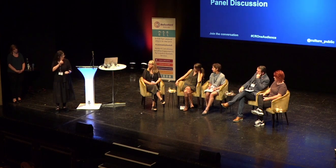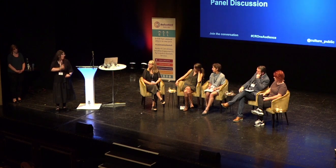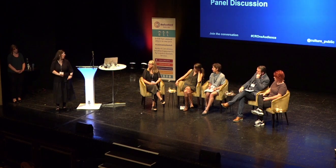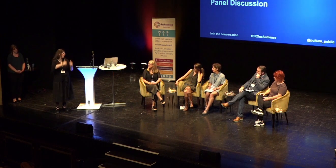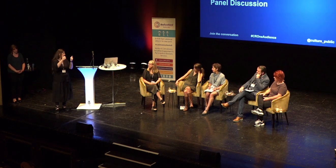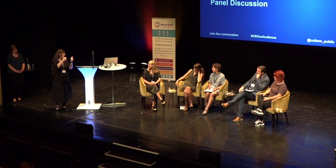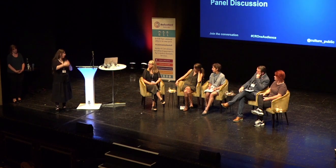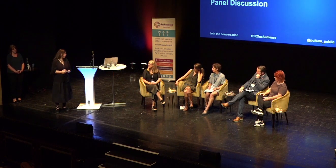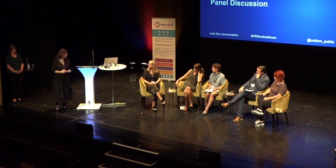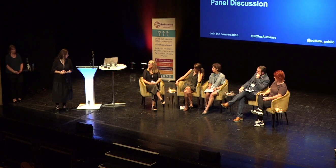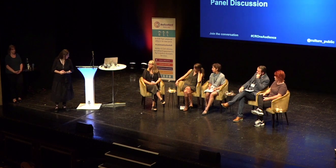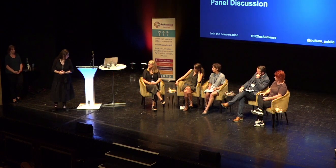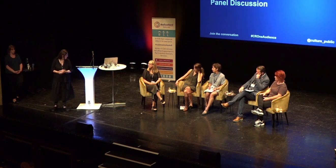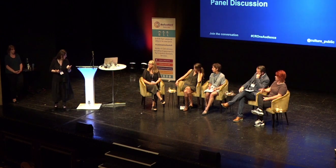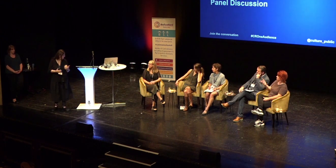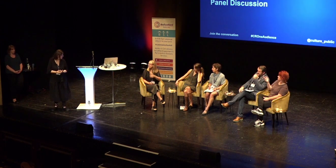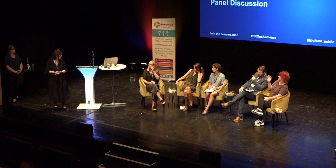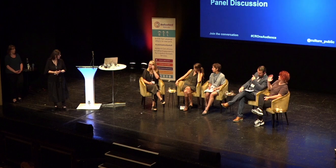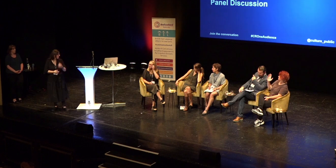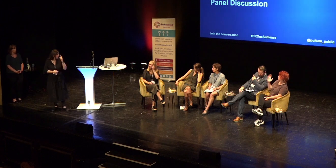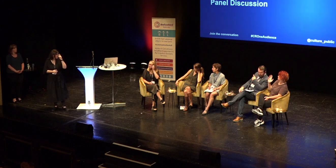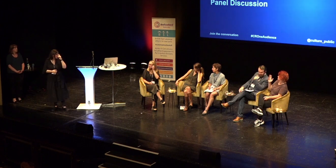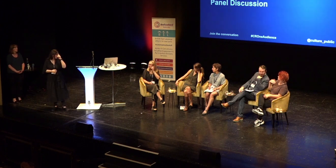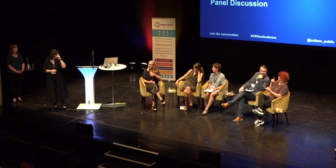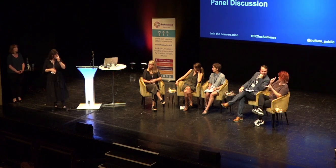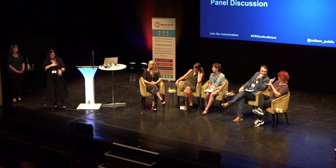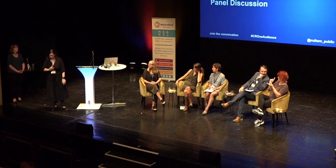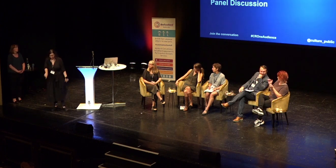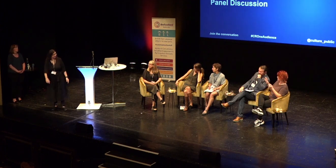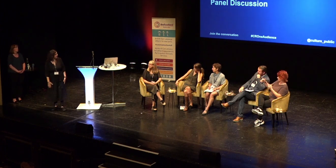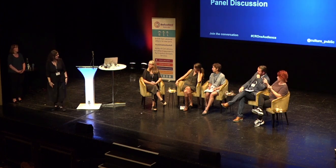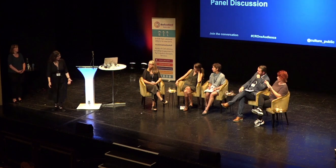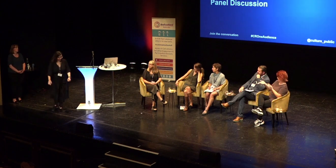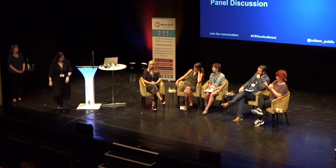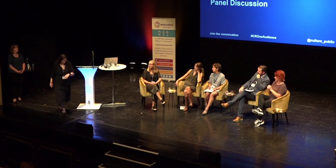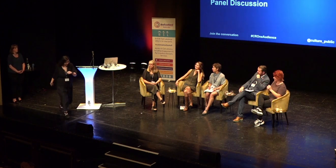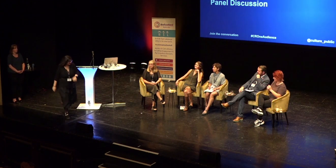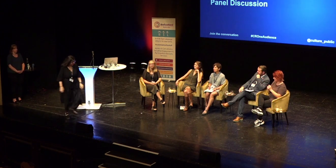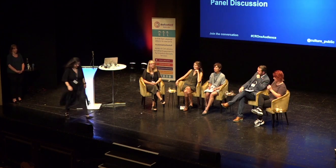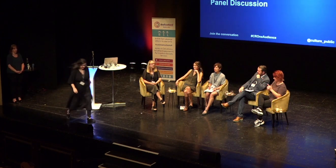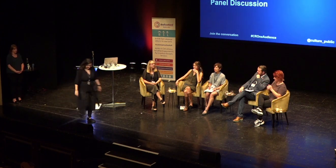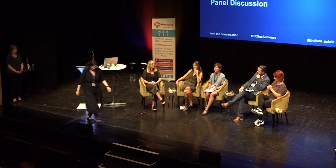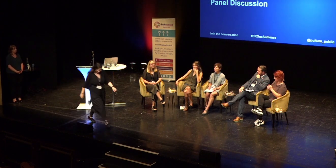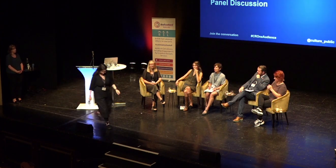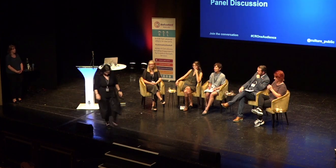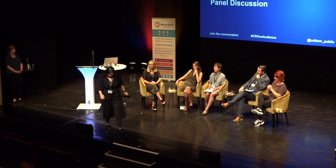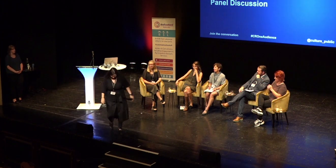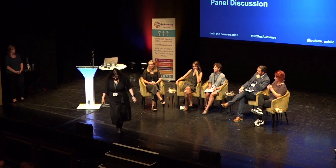doing English translation, and the duality approach for us worked really well, and that's just something to consider, I think. Right.